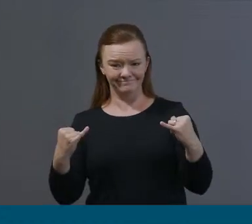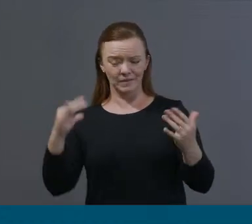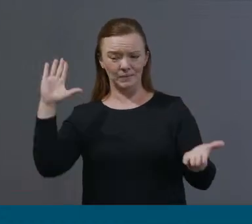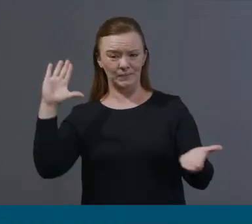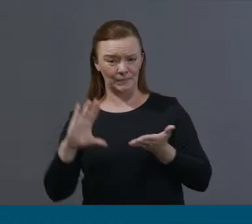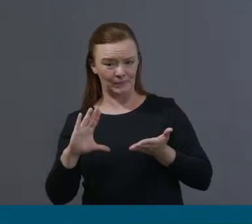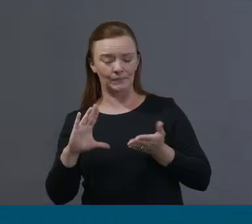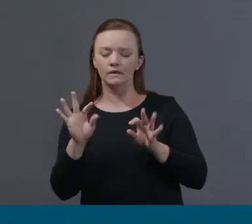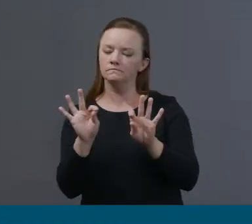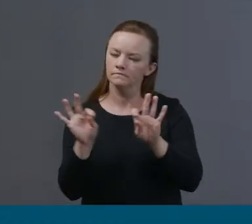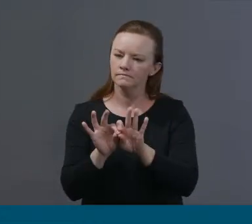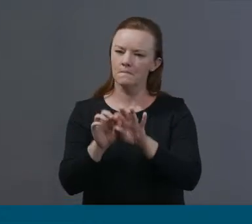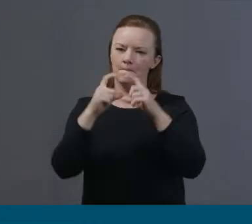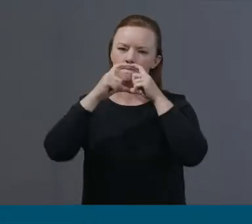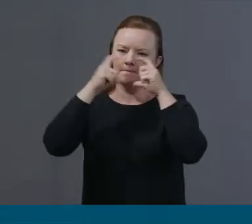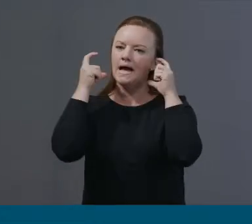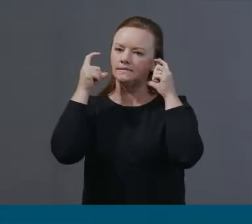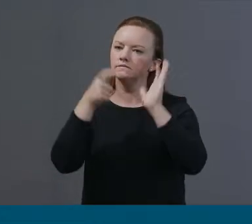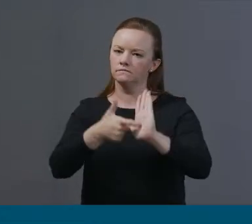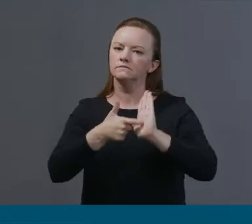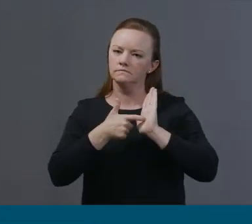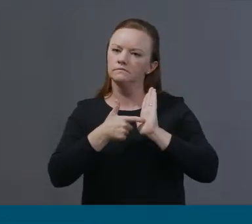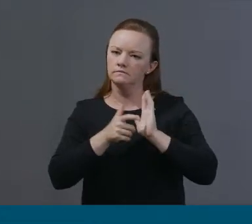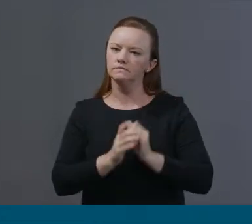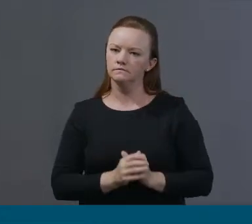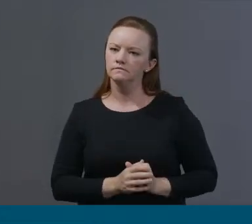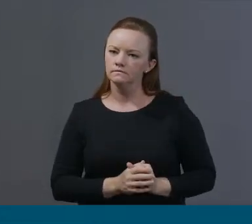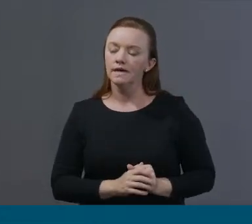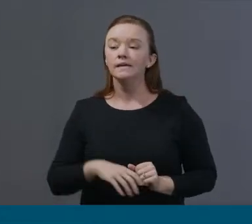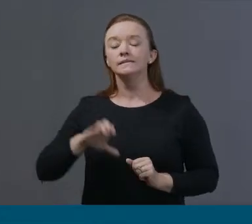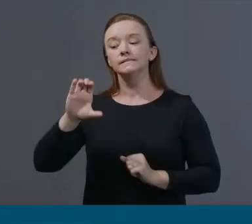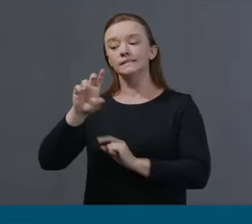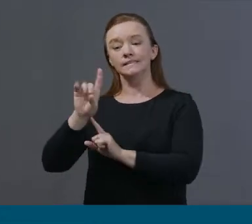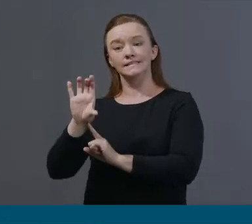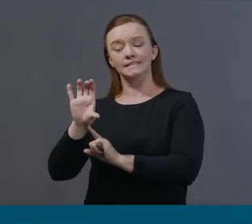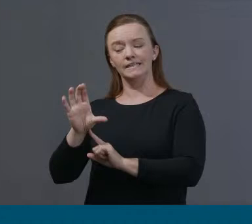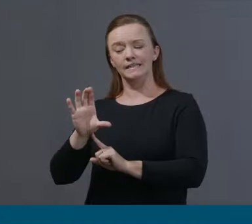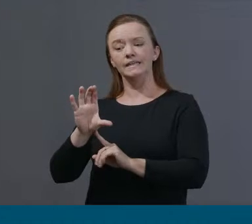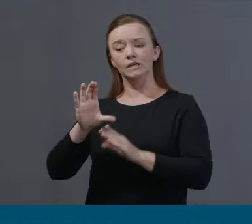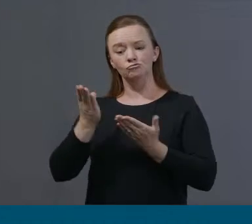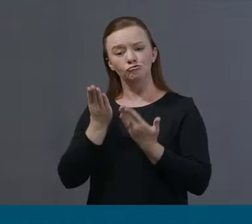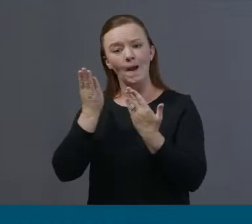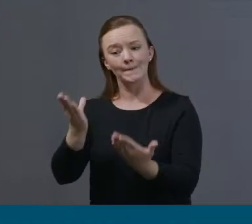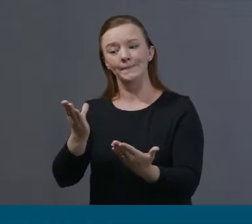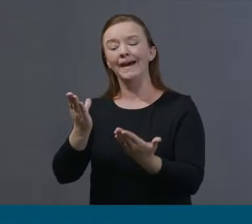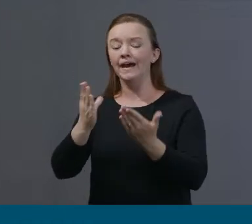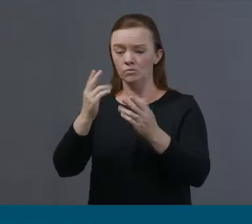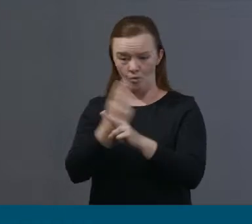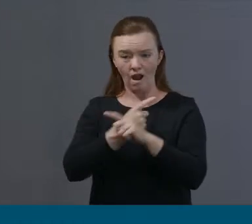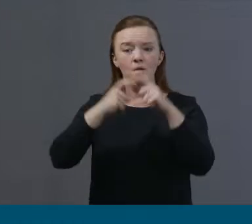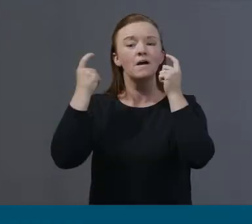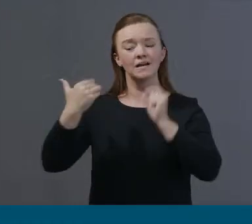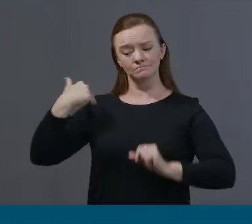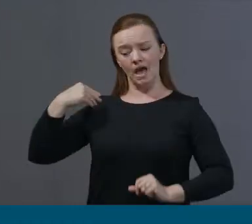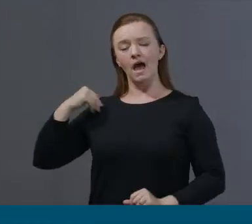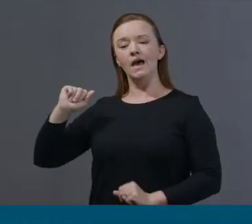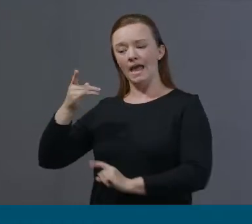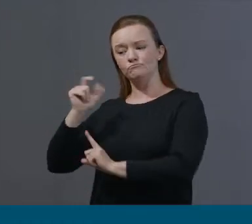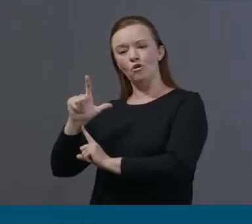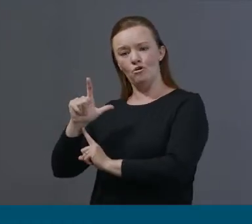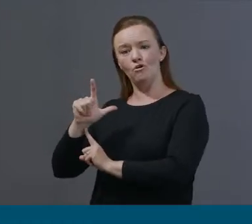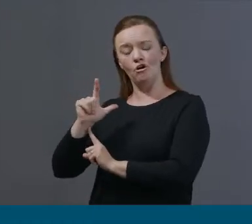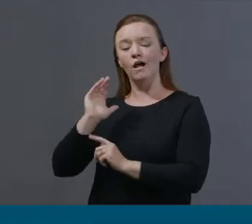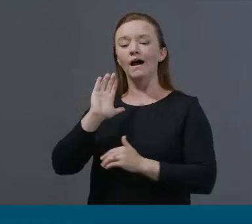of masks. The CDC first recommended this in April. We've built it into all of